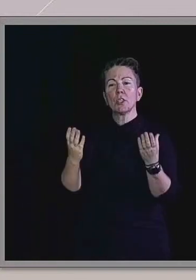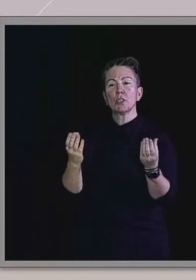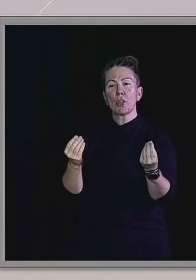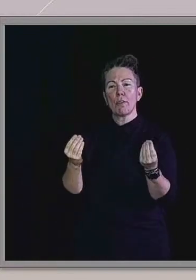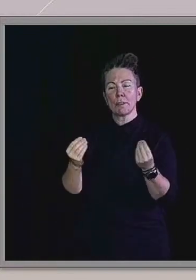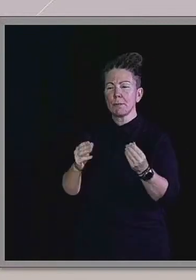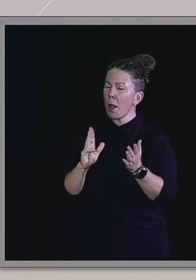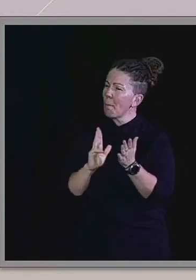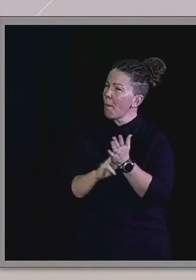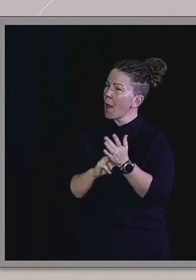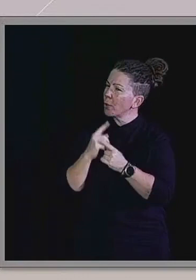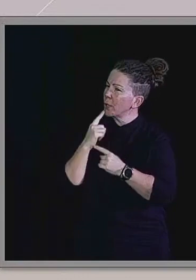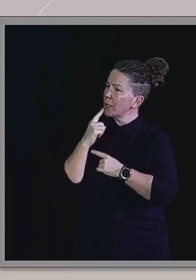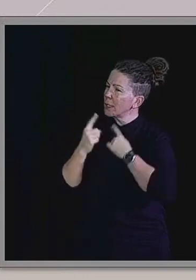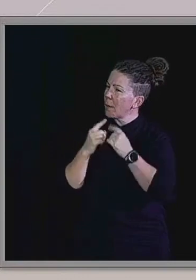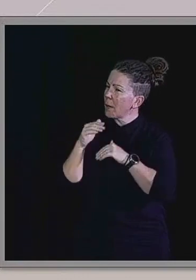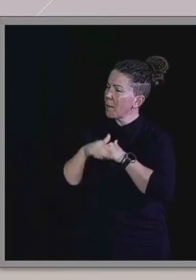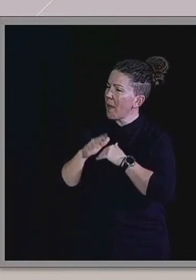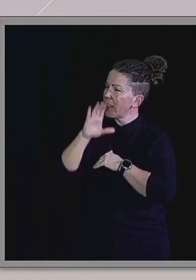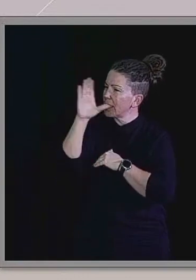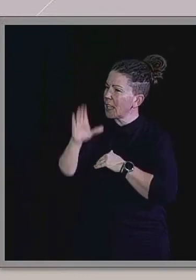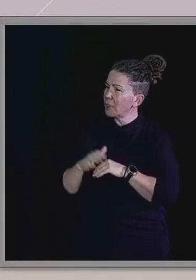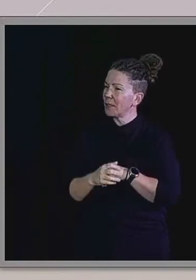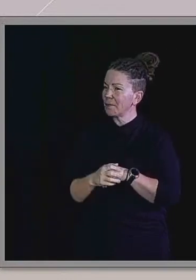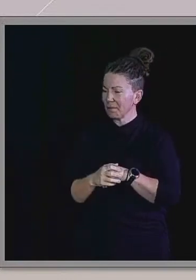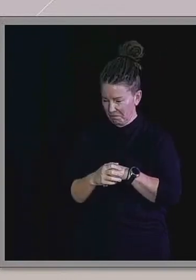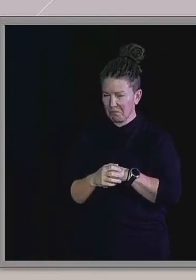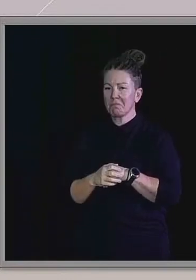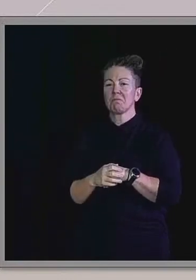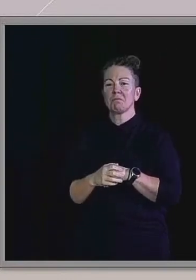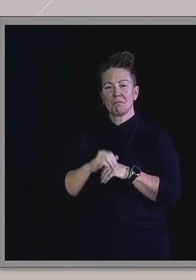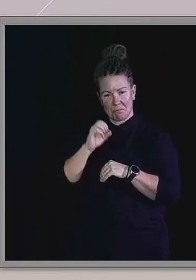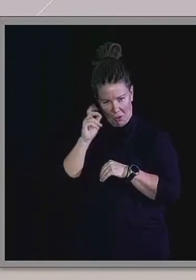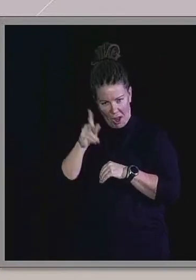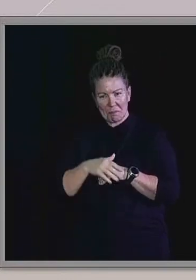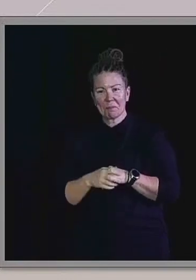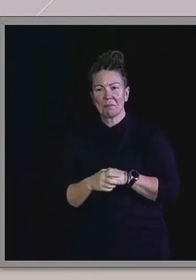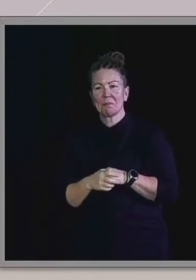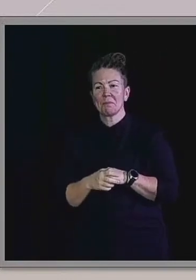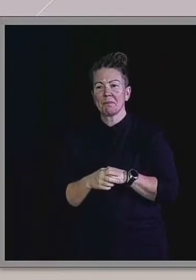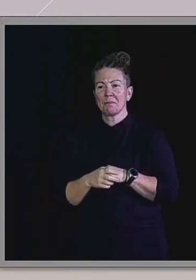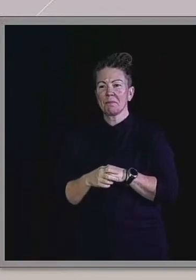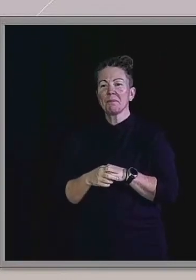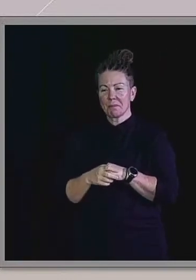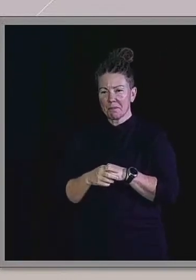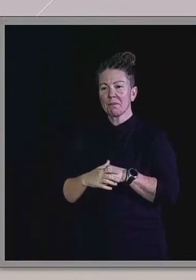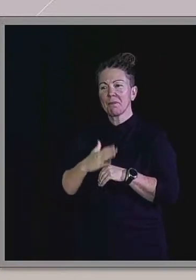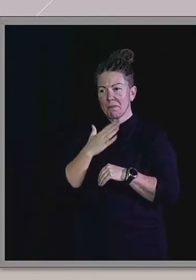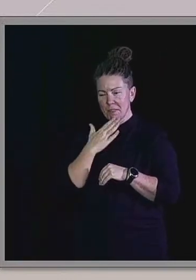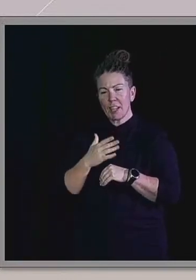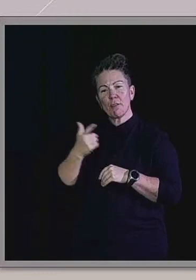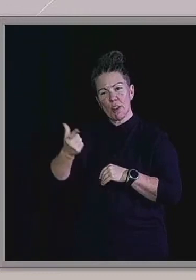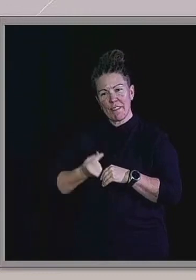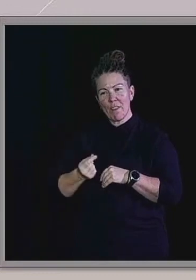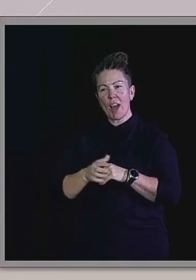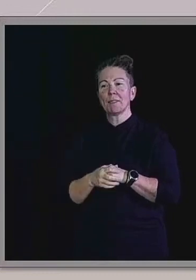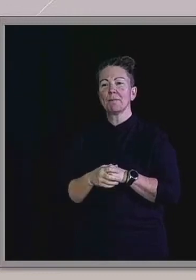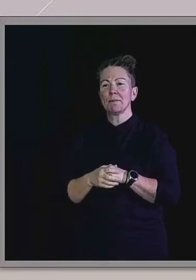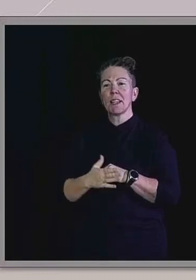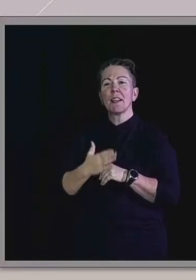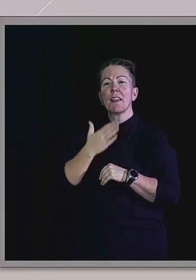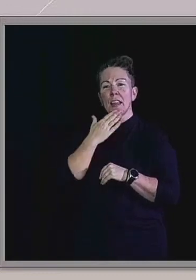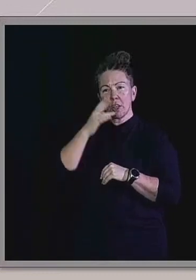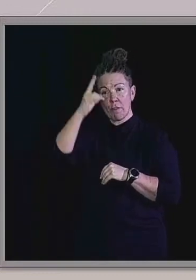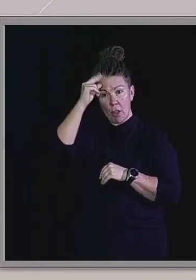Michael, tell us about Yindjibarndi country. Boy, okay. Firstly, guys, thanks for the invite. Thanks to the